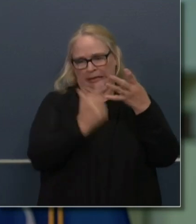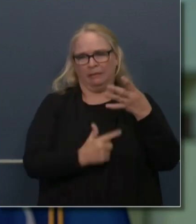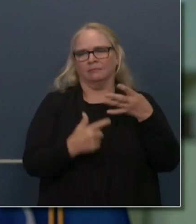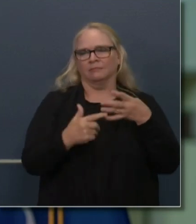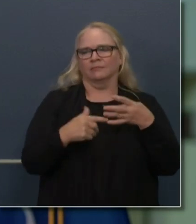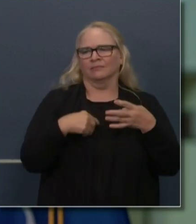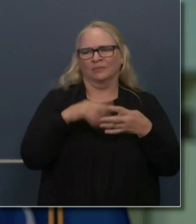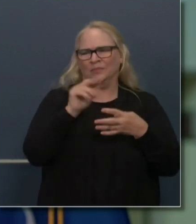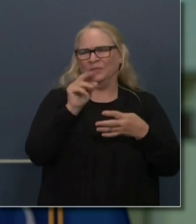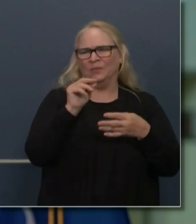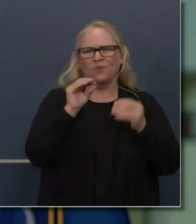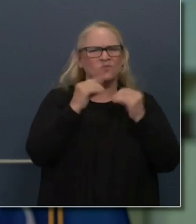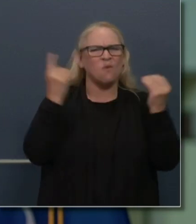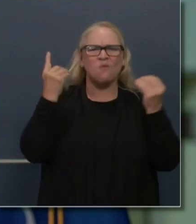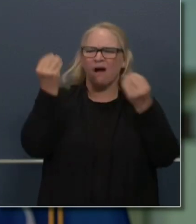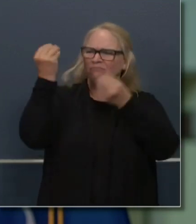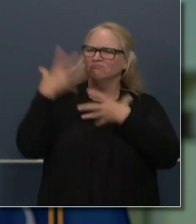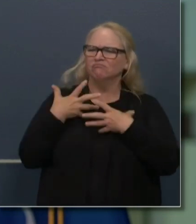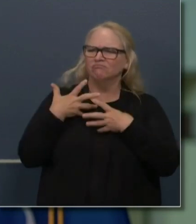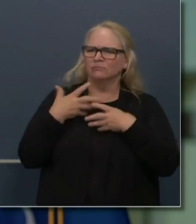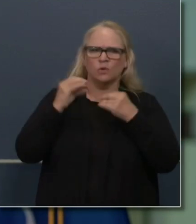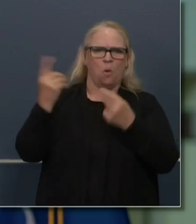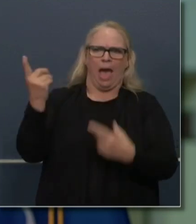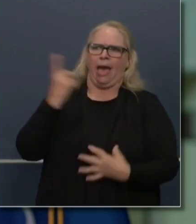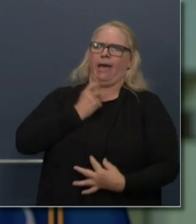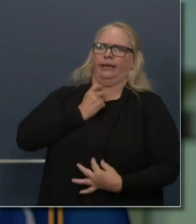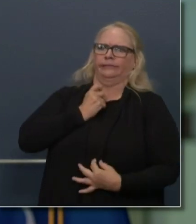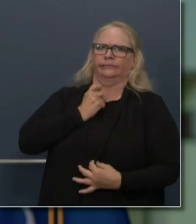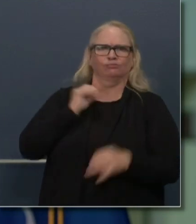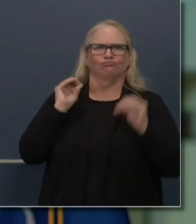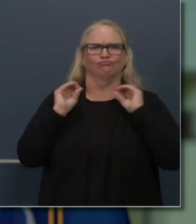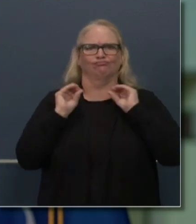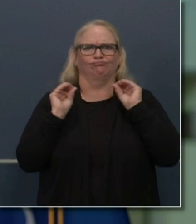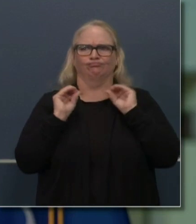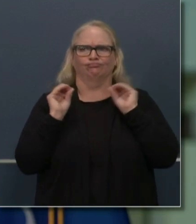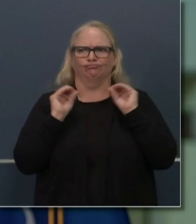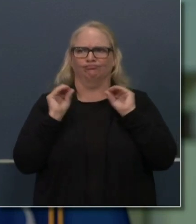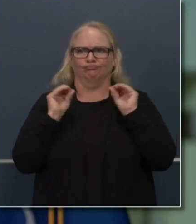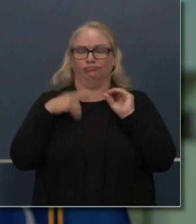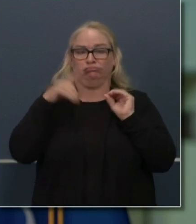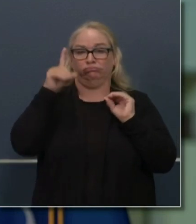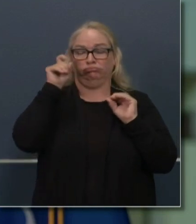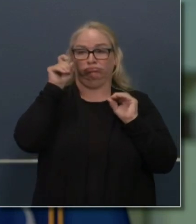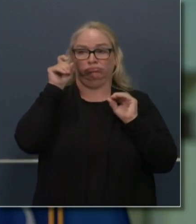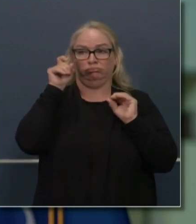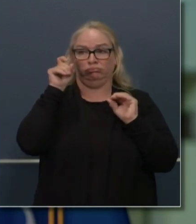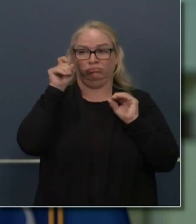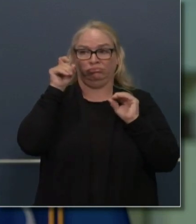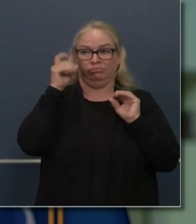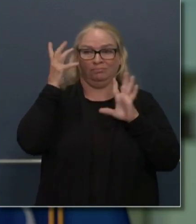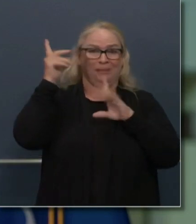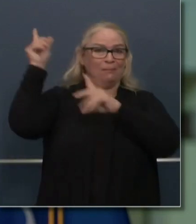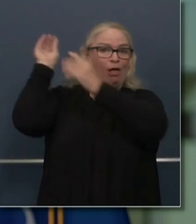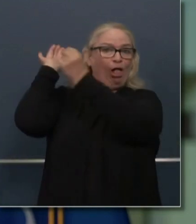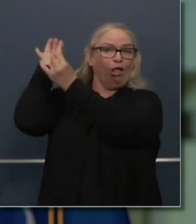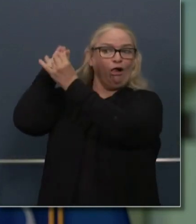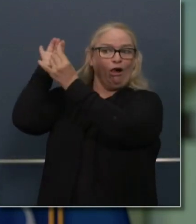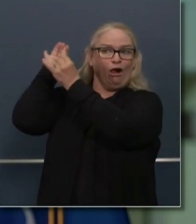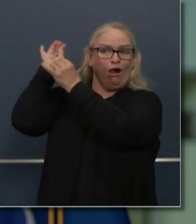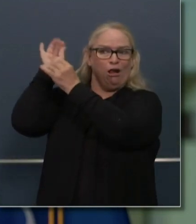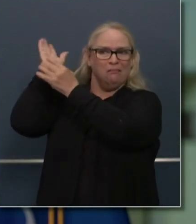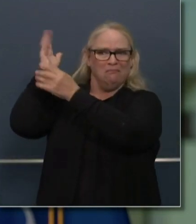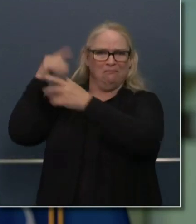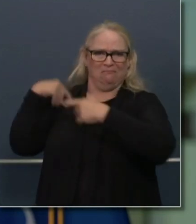that. No one asked me that. So never came to me. There may have been a conversation, but it certainly didn't come to me. And